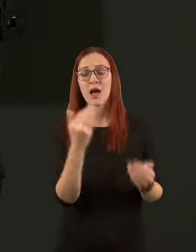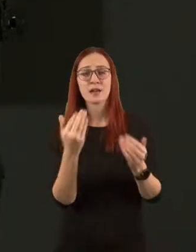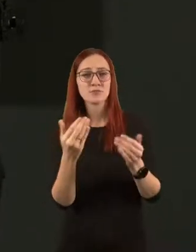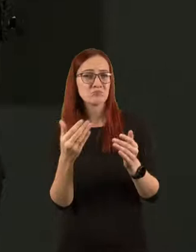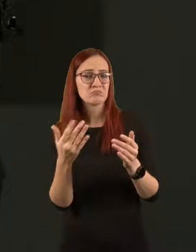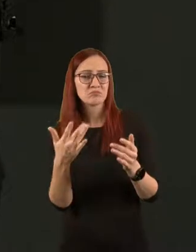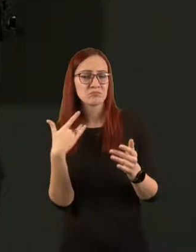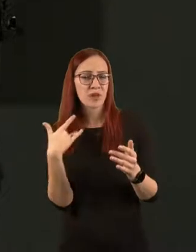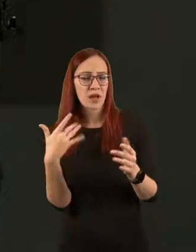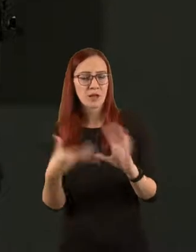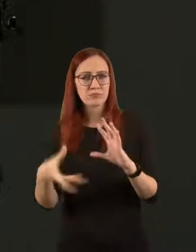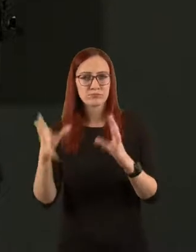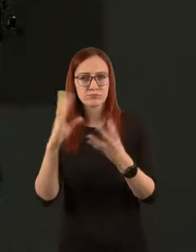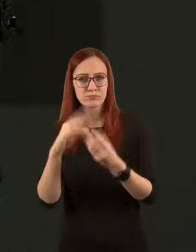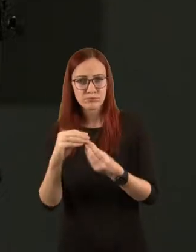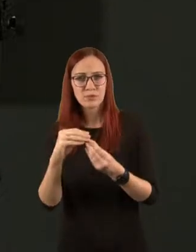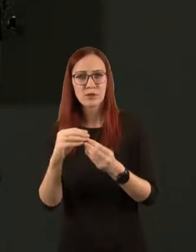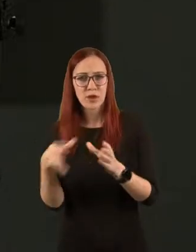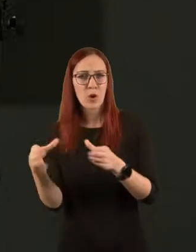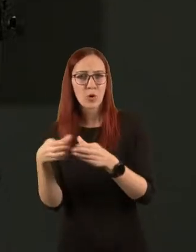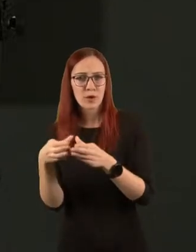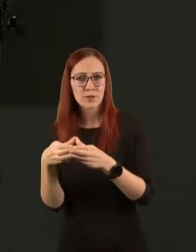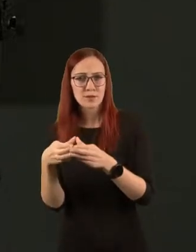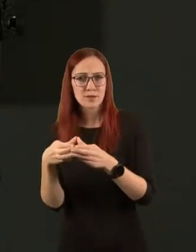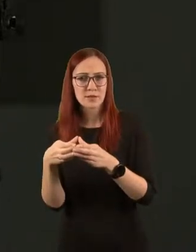most effective